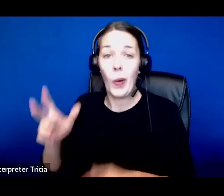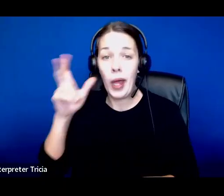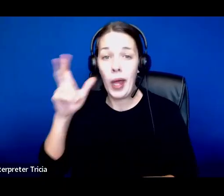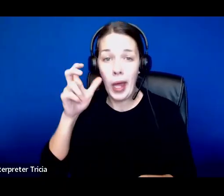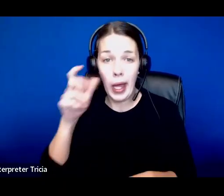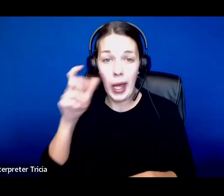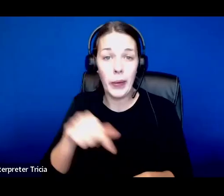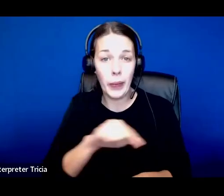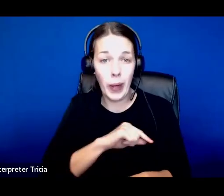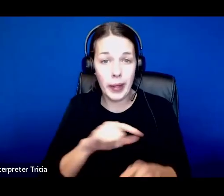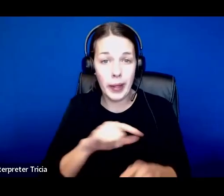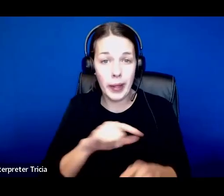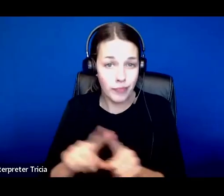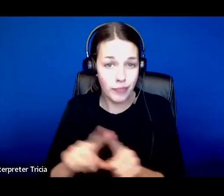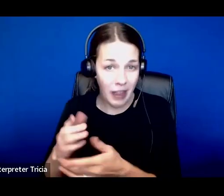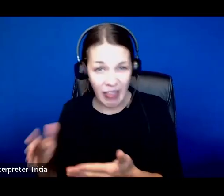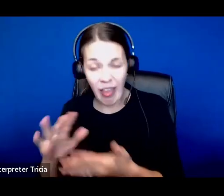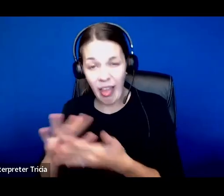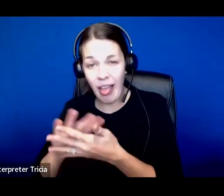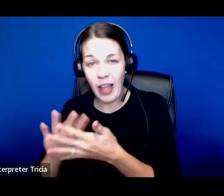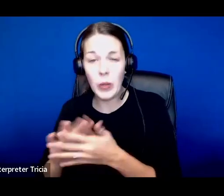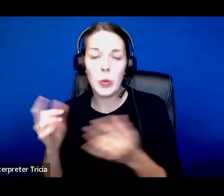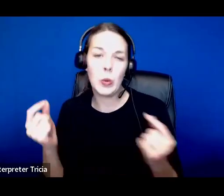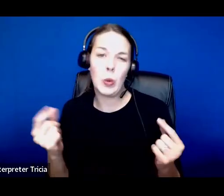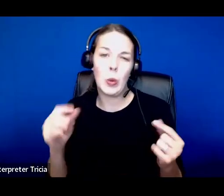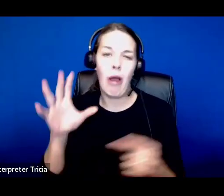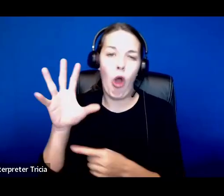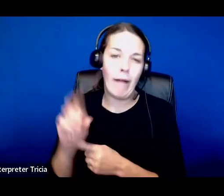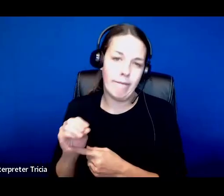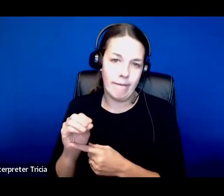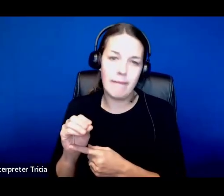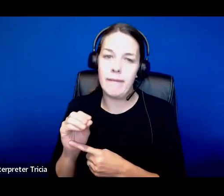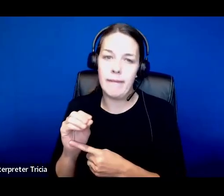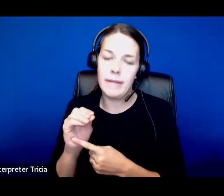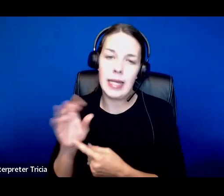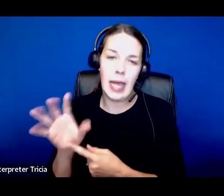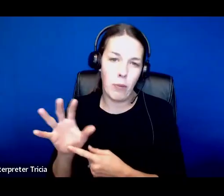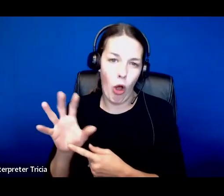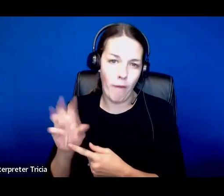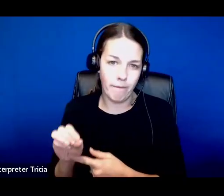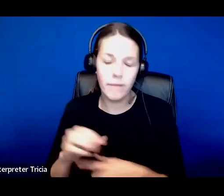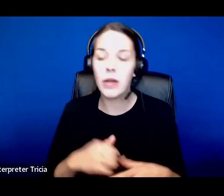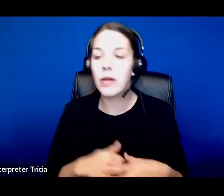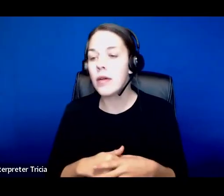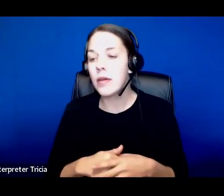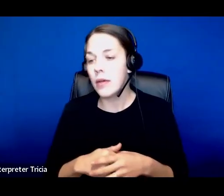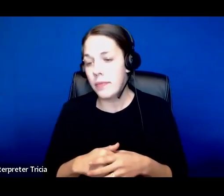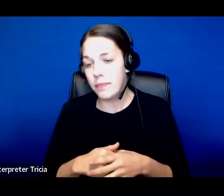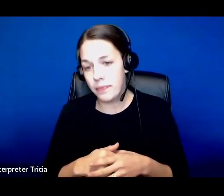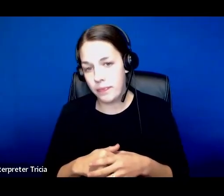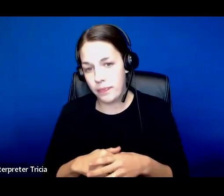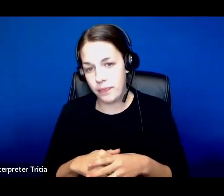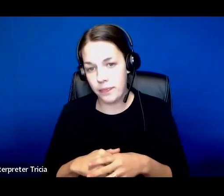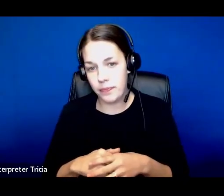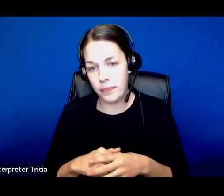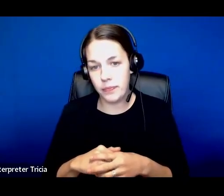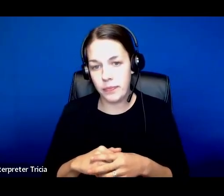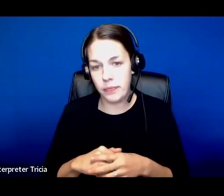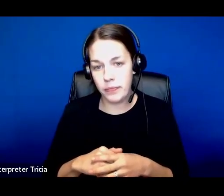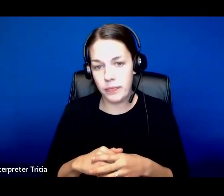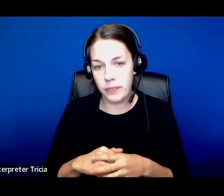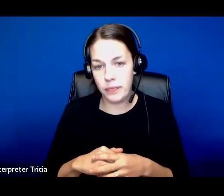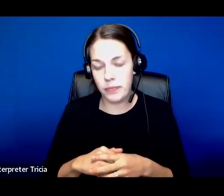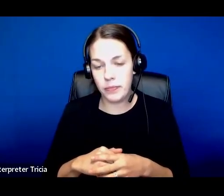quality, things seem glitchy, it often helps to disable your camera. If you'd like to start out, you can put